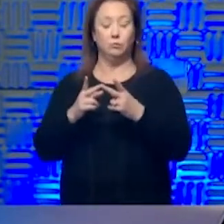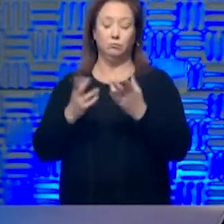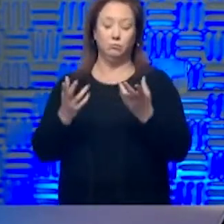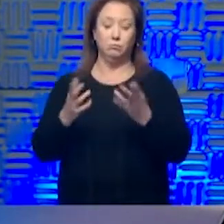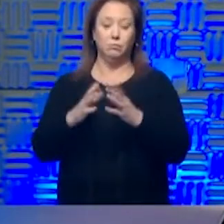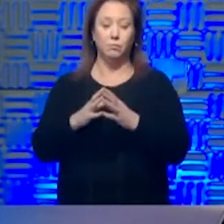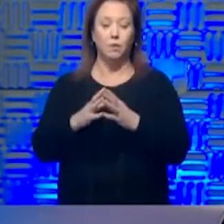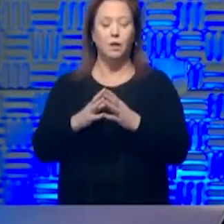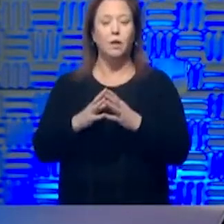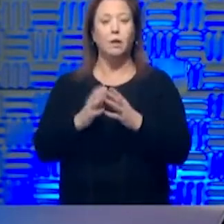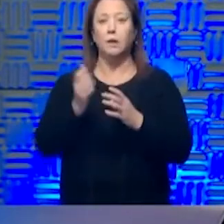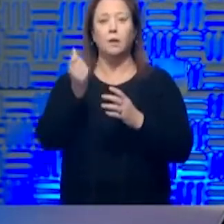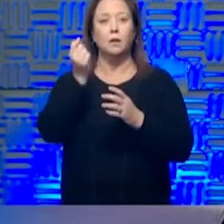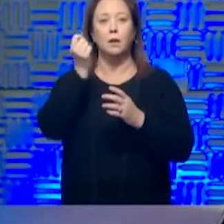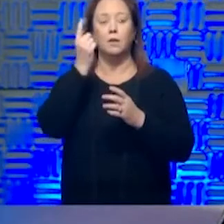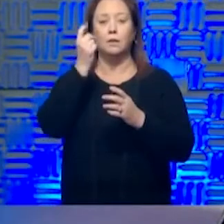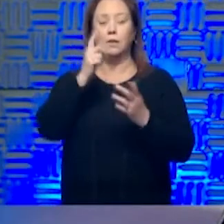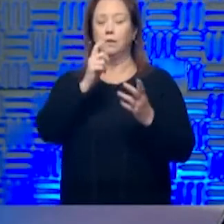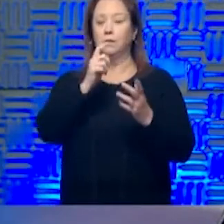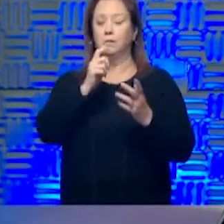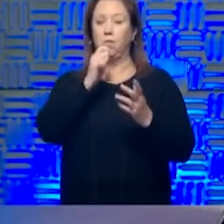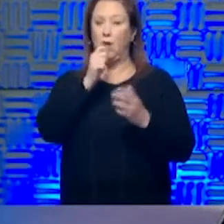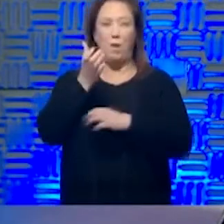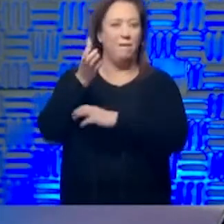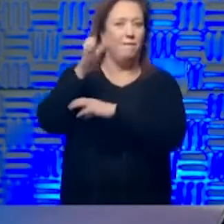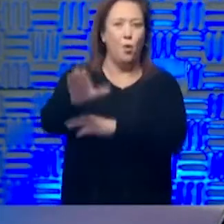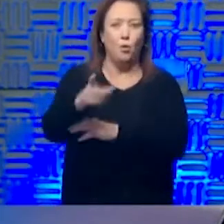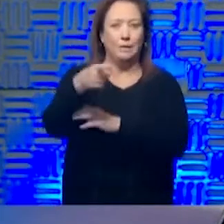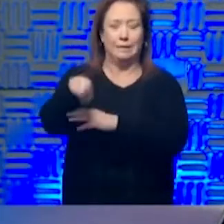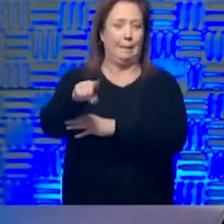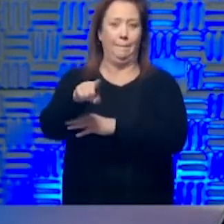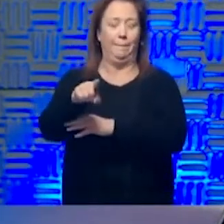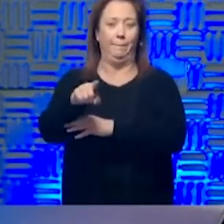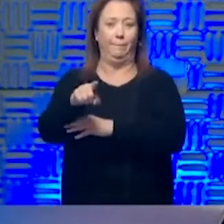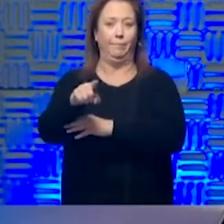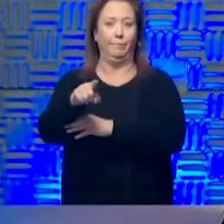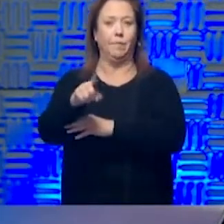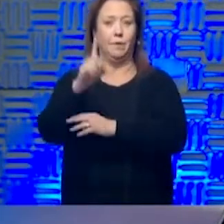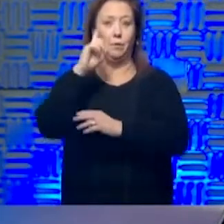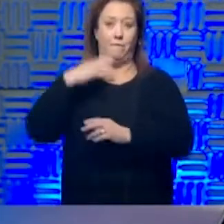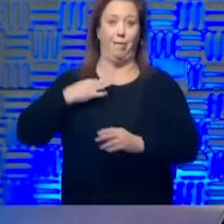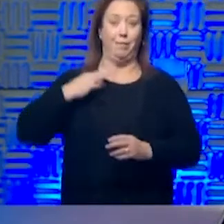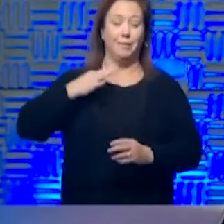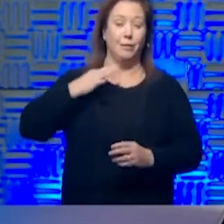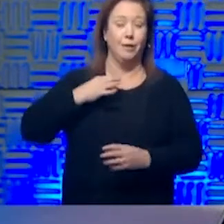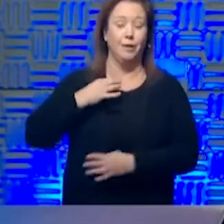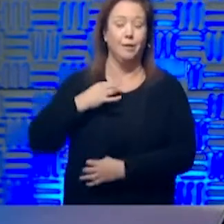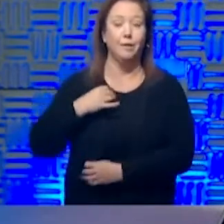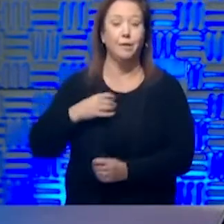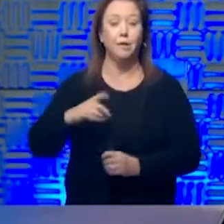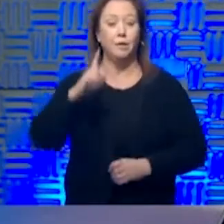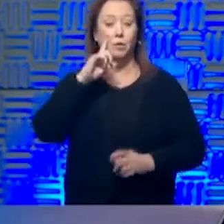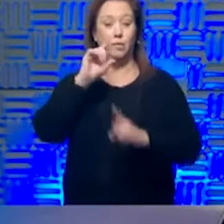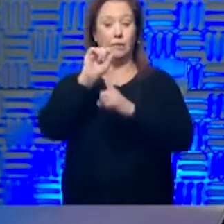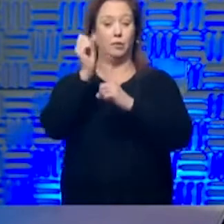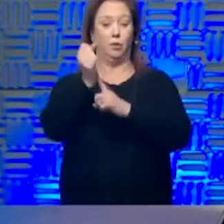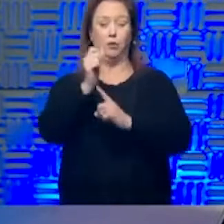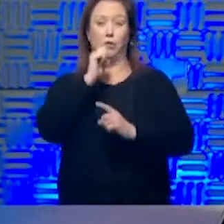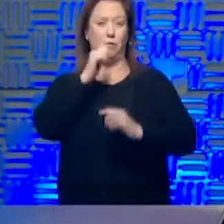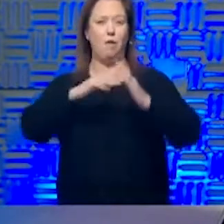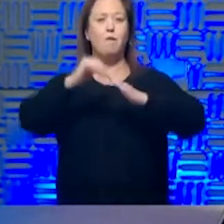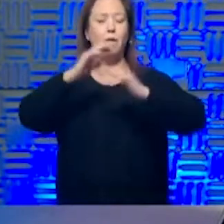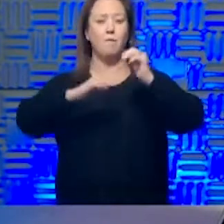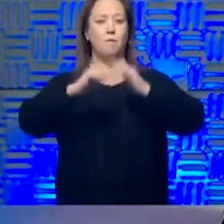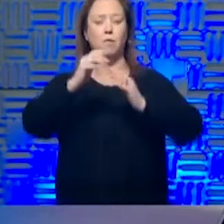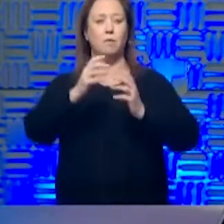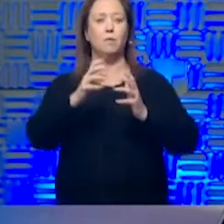We don't feel like it's prudent to force them into any of this because they're a volunteer. So if it's a situation they're not comfortable